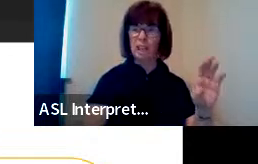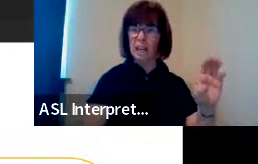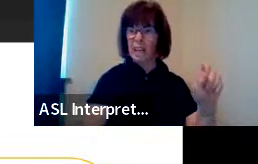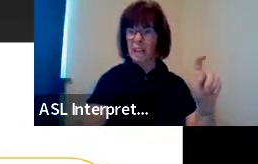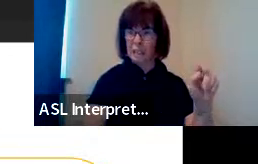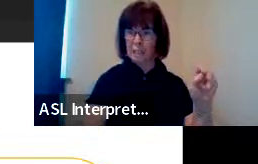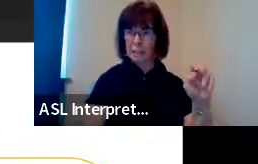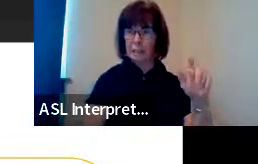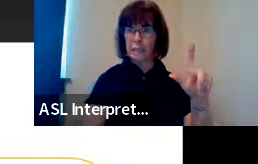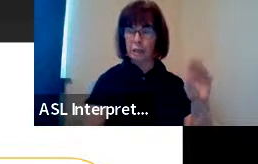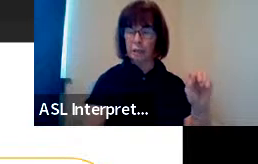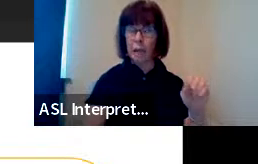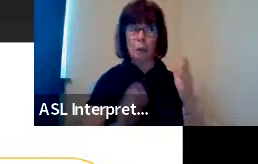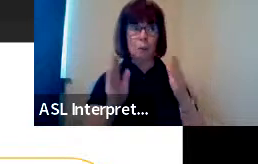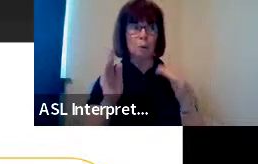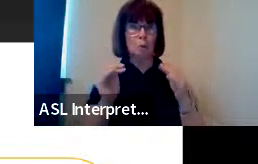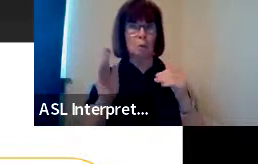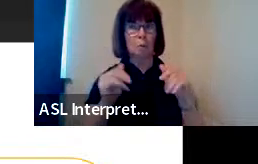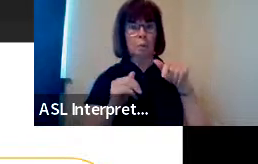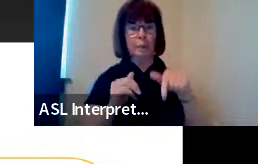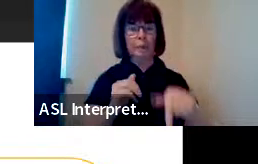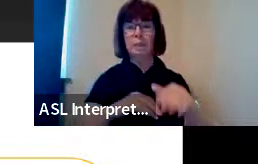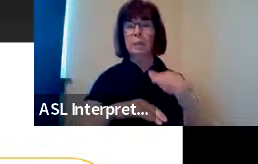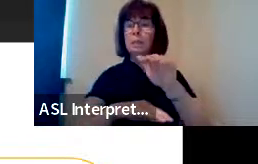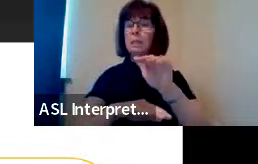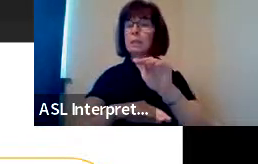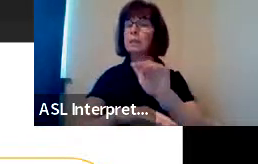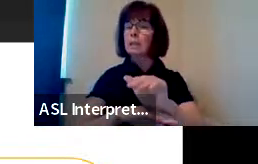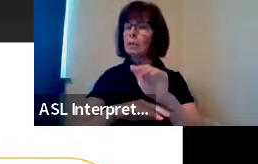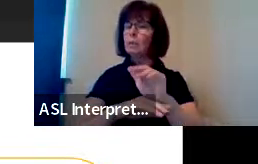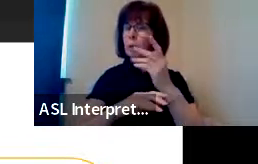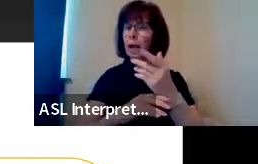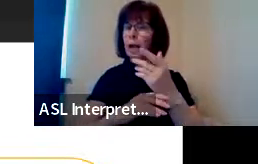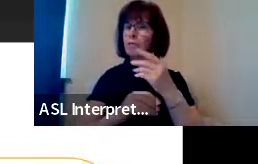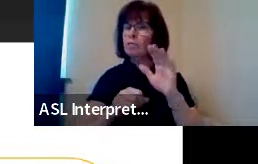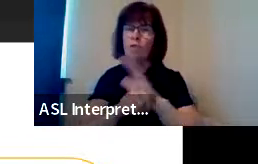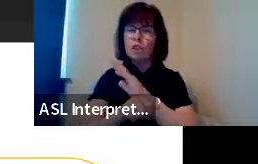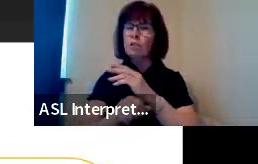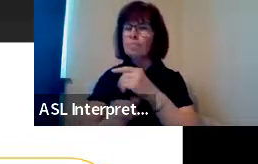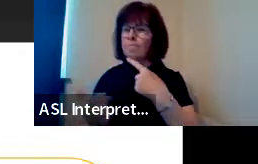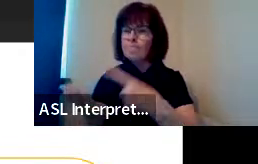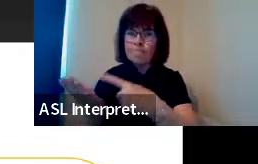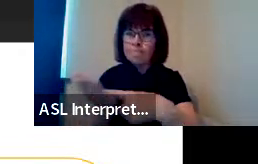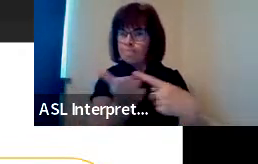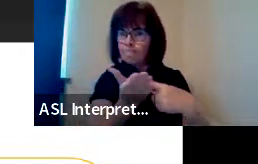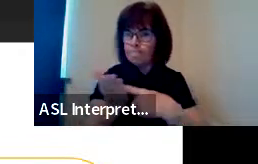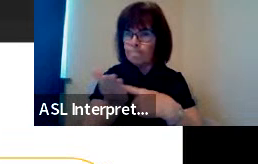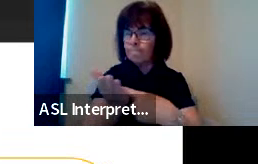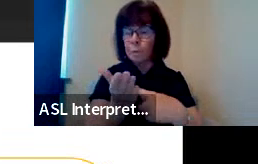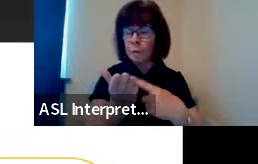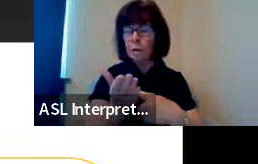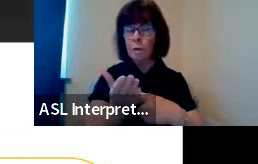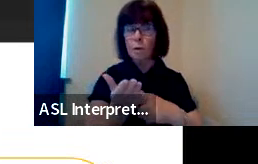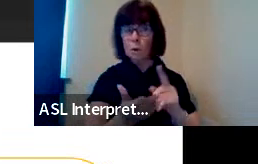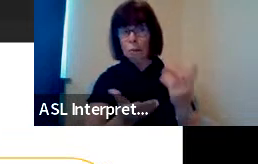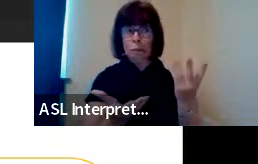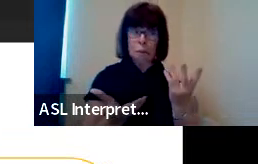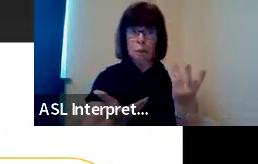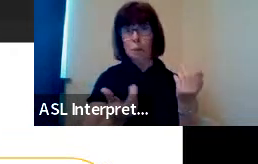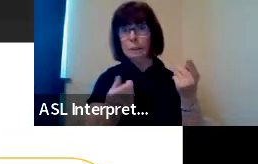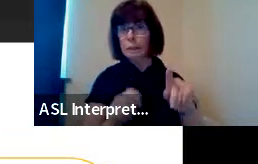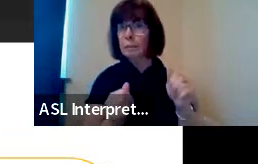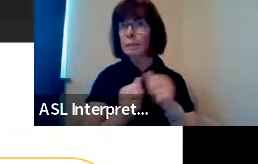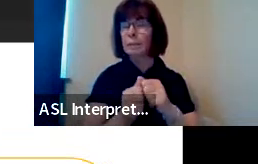hoping that this evening we will have a rich discussion, both, of course, about where we are with